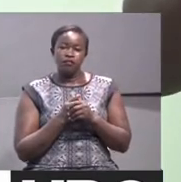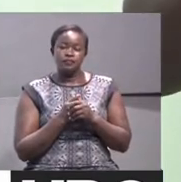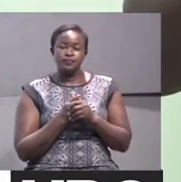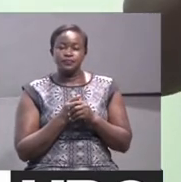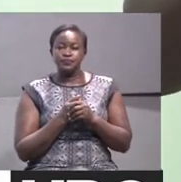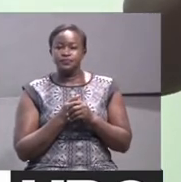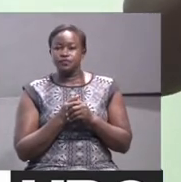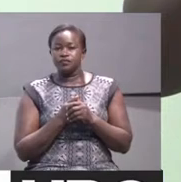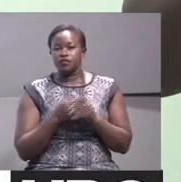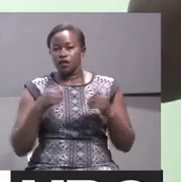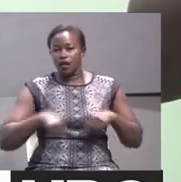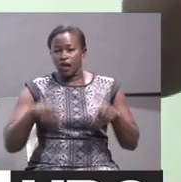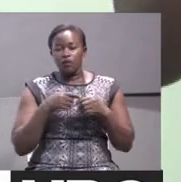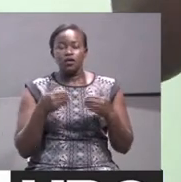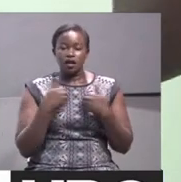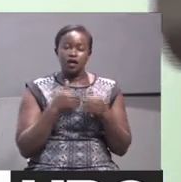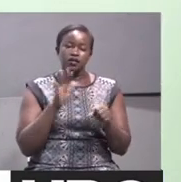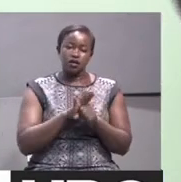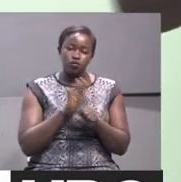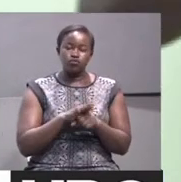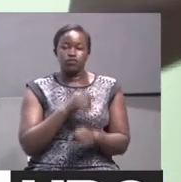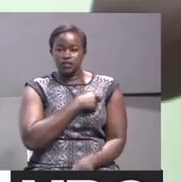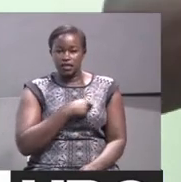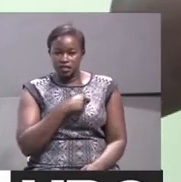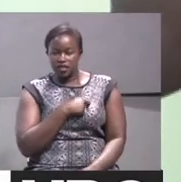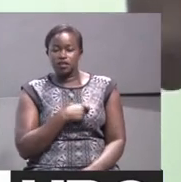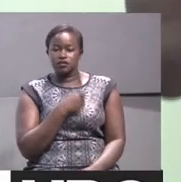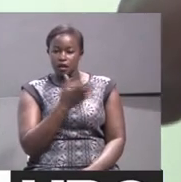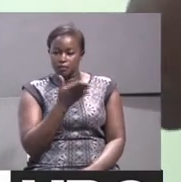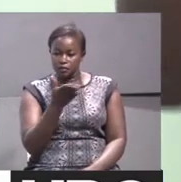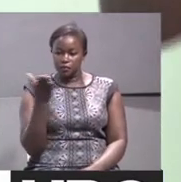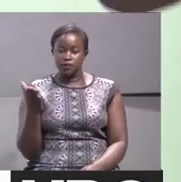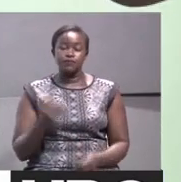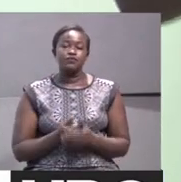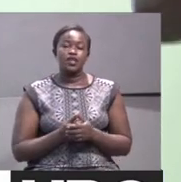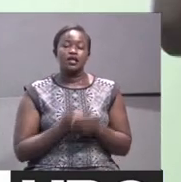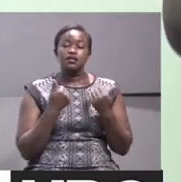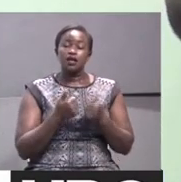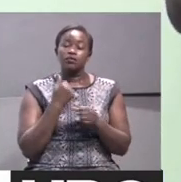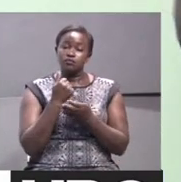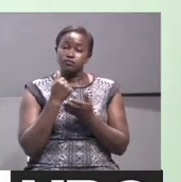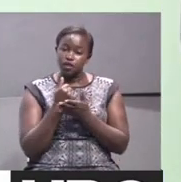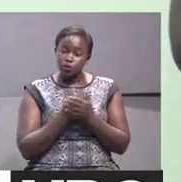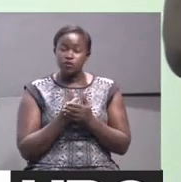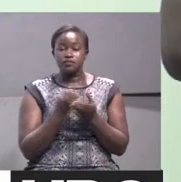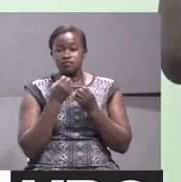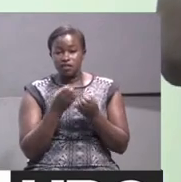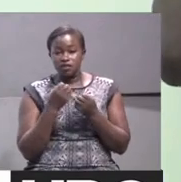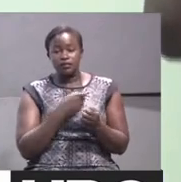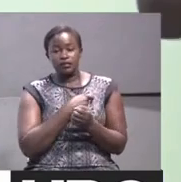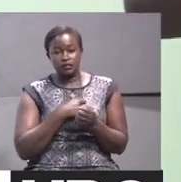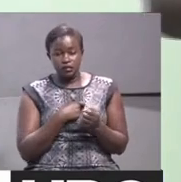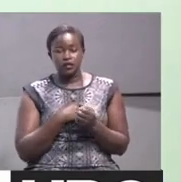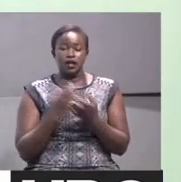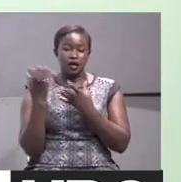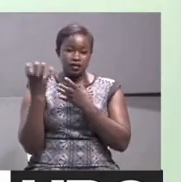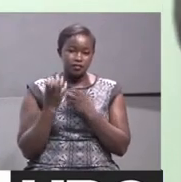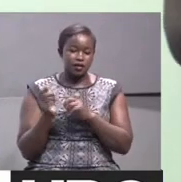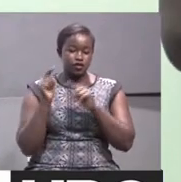where we had a lot of delegates, and because a lot of delegates were expected within the country,